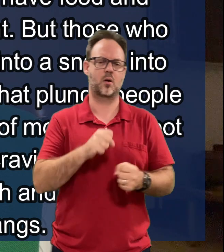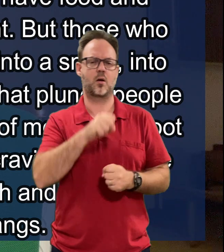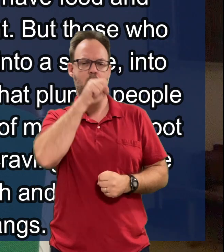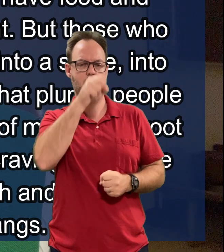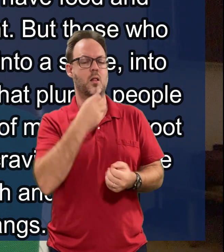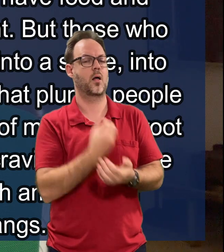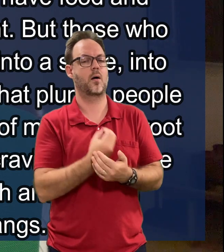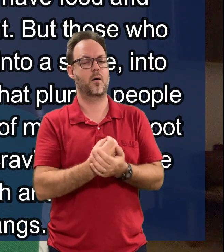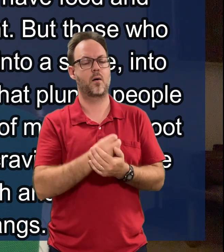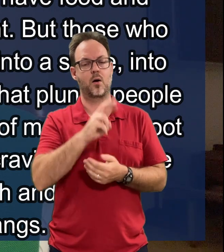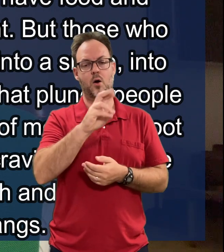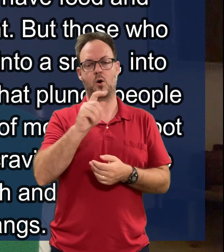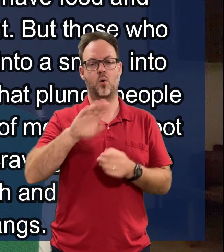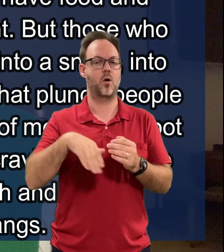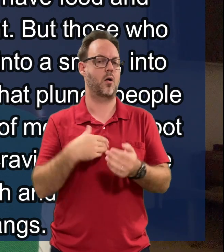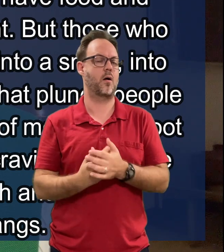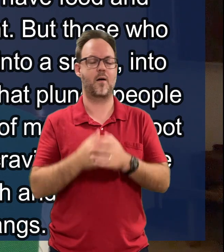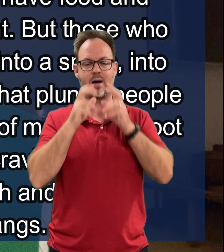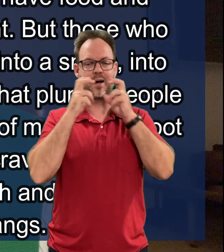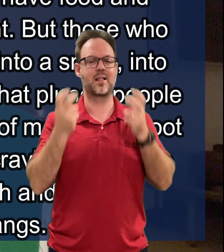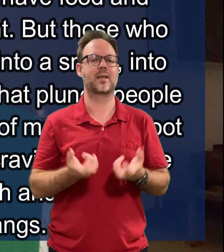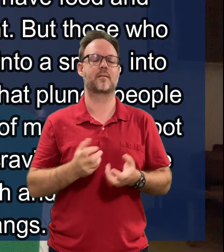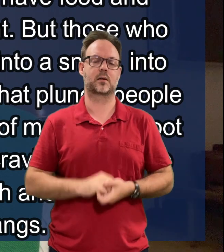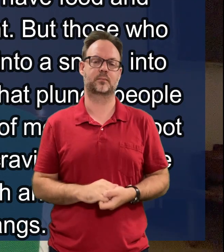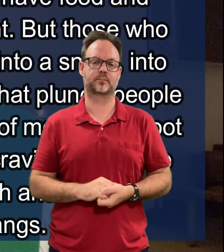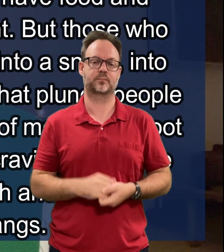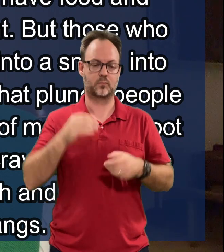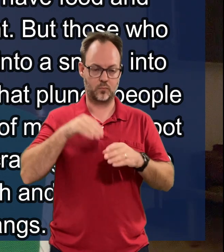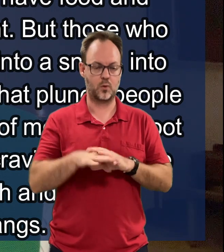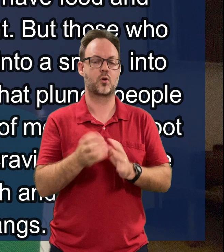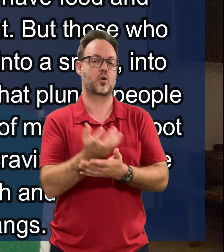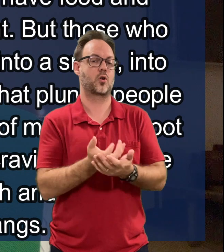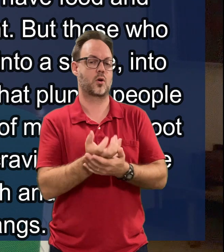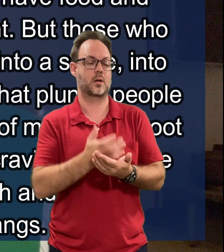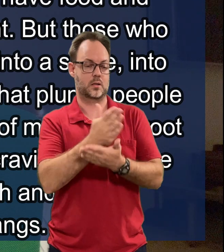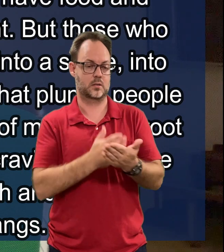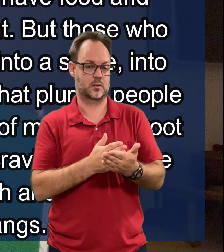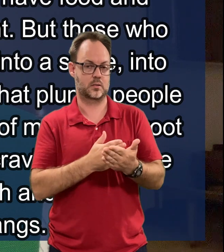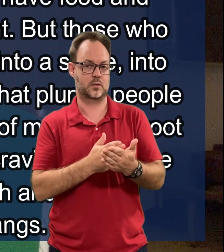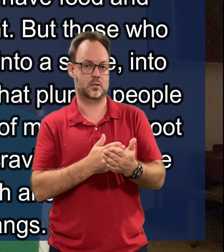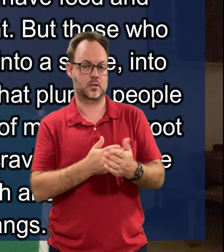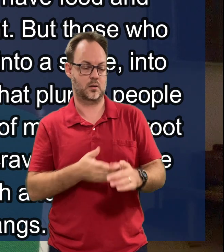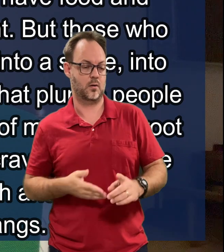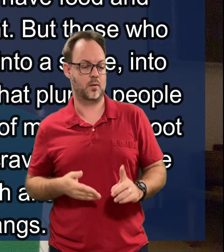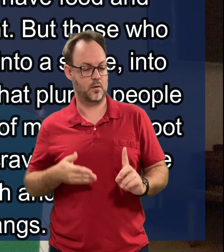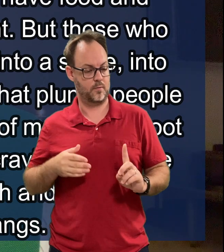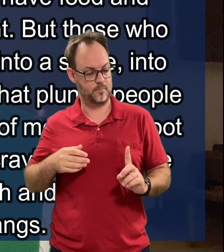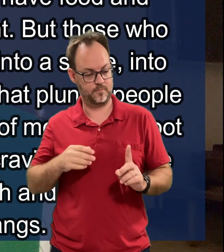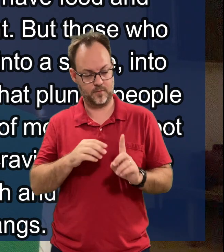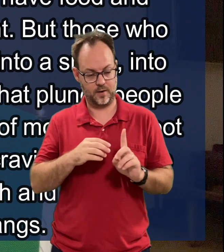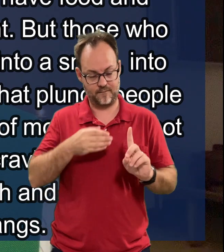is the root of all kinds of evil. It is through this craving that some have wandered away from the faith and have